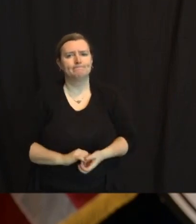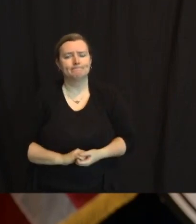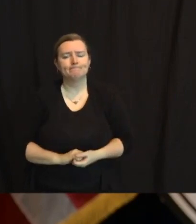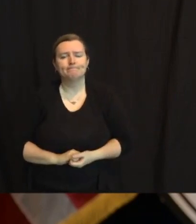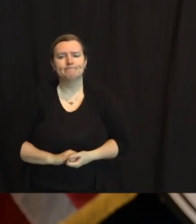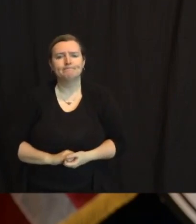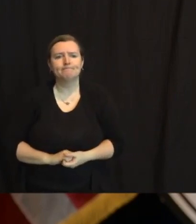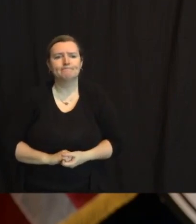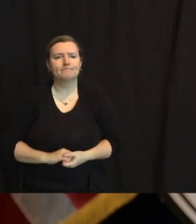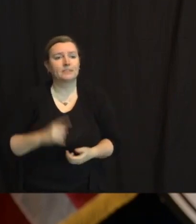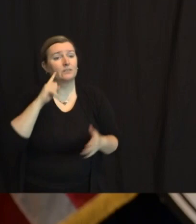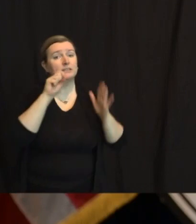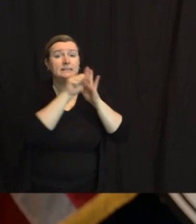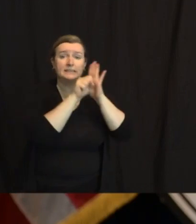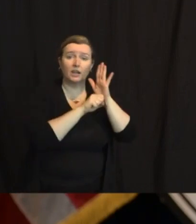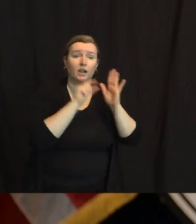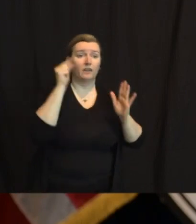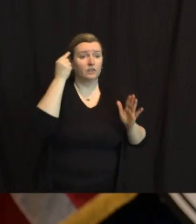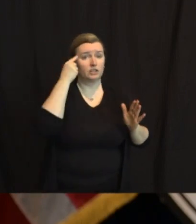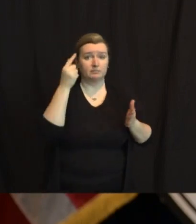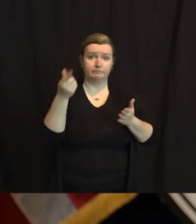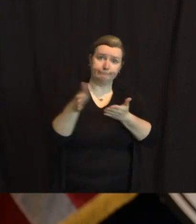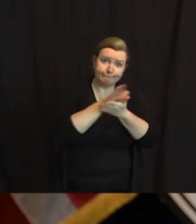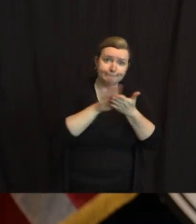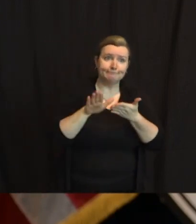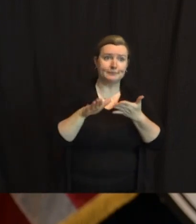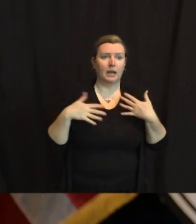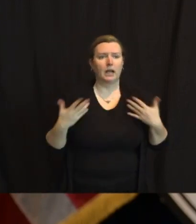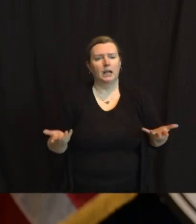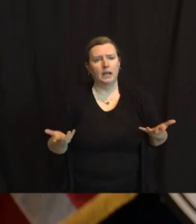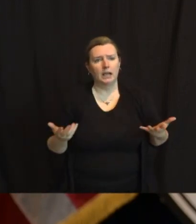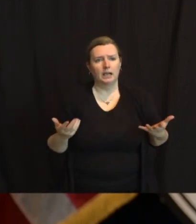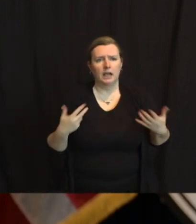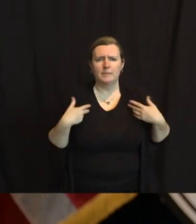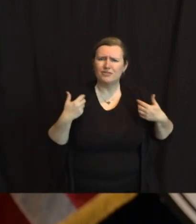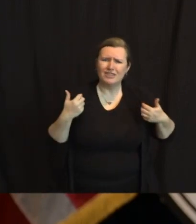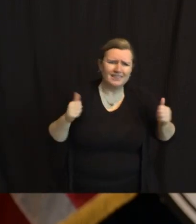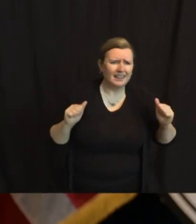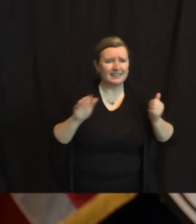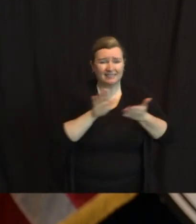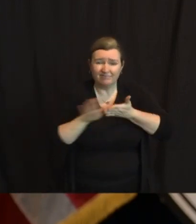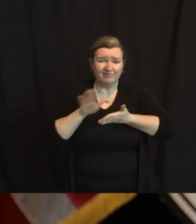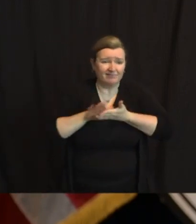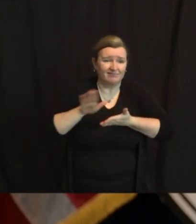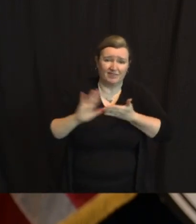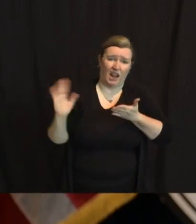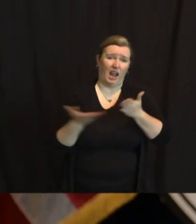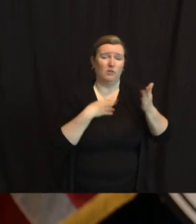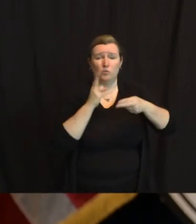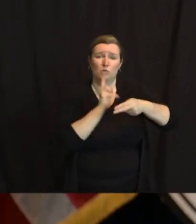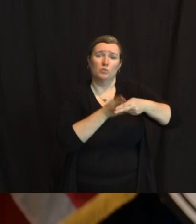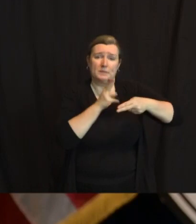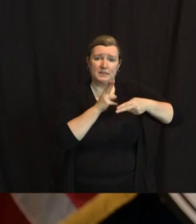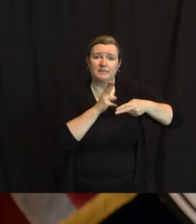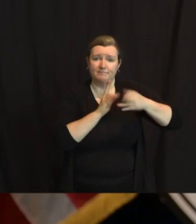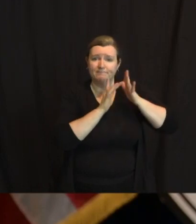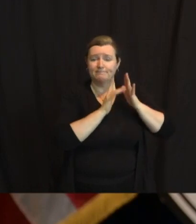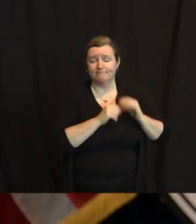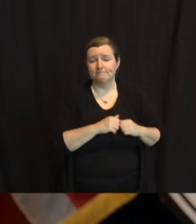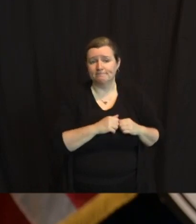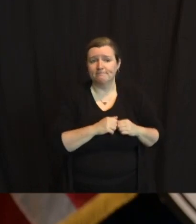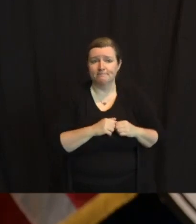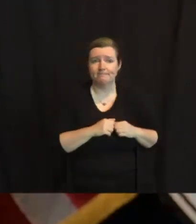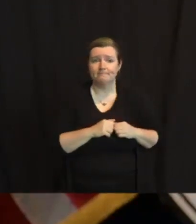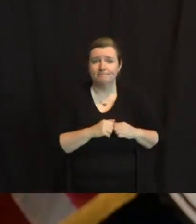argue that we're still digging out of it in some respects. It's nothing God knows it's nothing like what we're dealing with every day